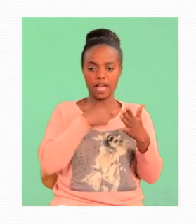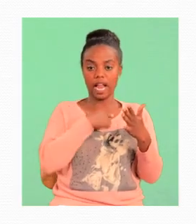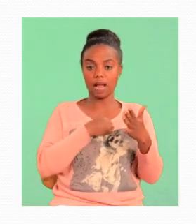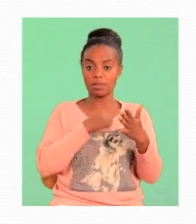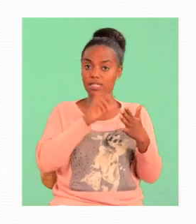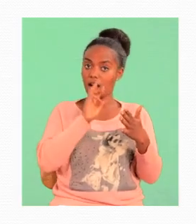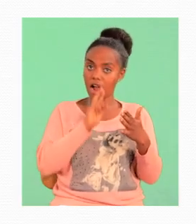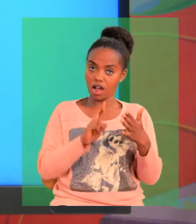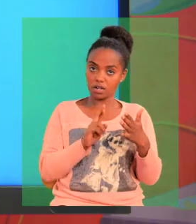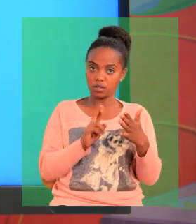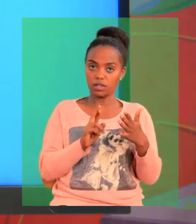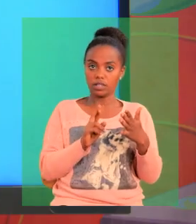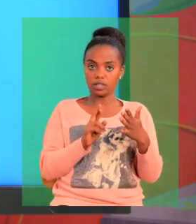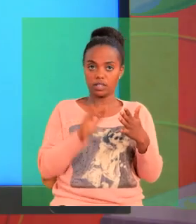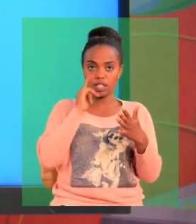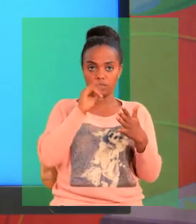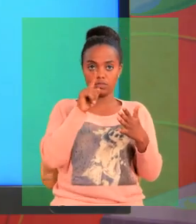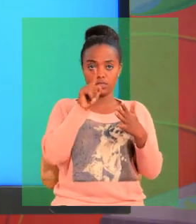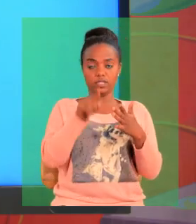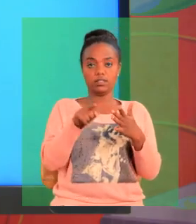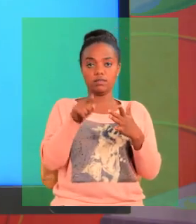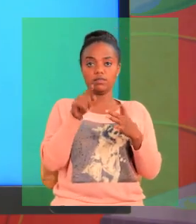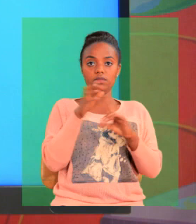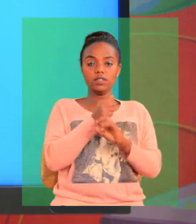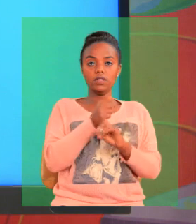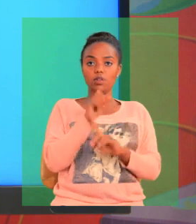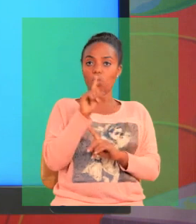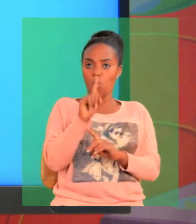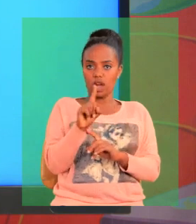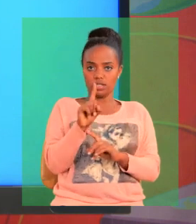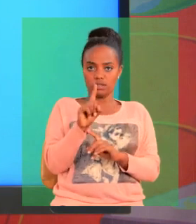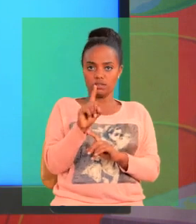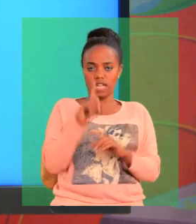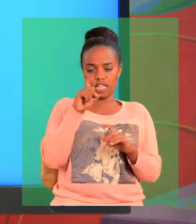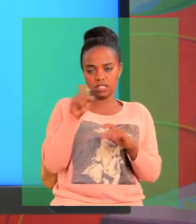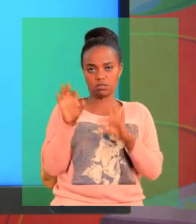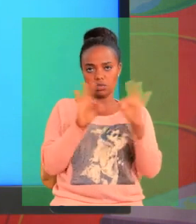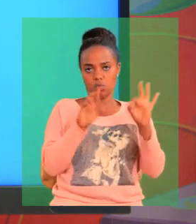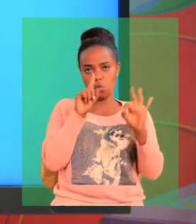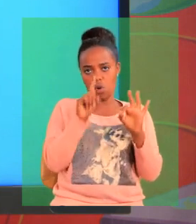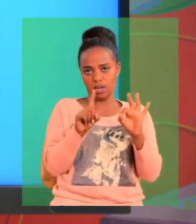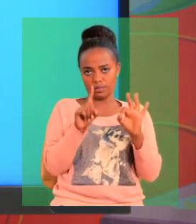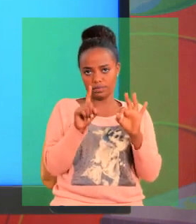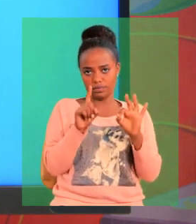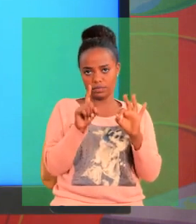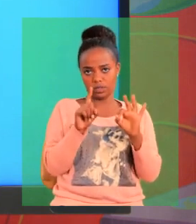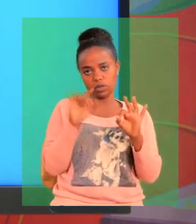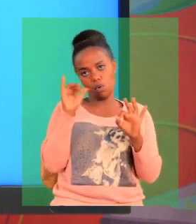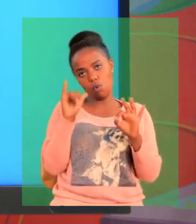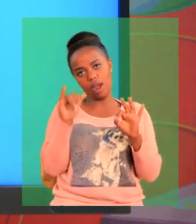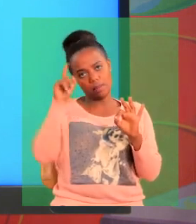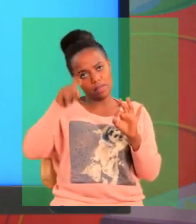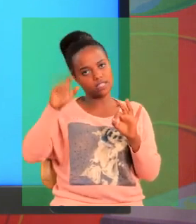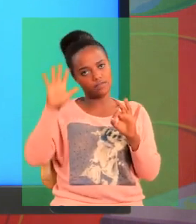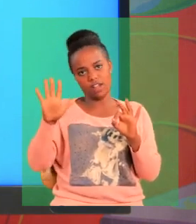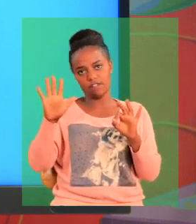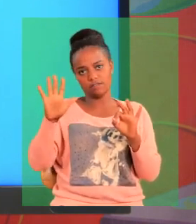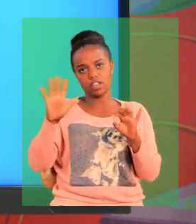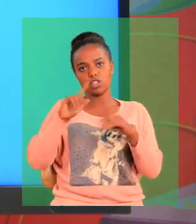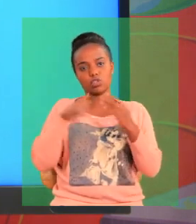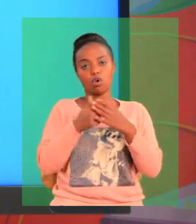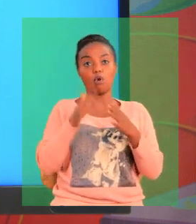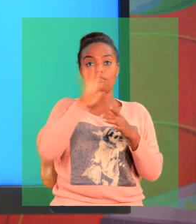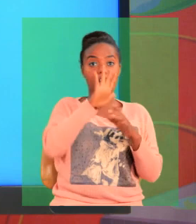R, if you take 1, if you put 1 here, y must be 5. We have